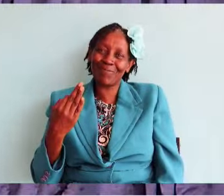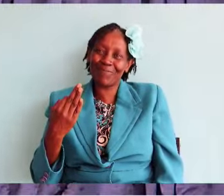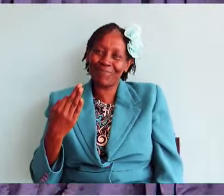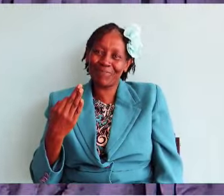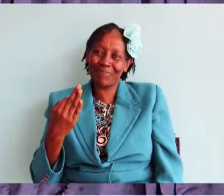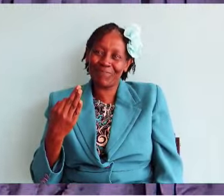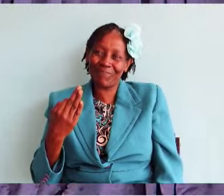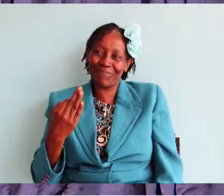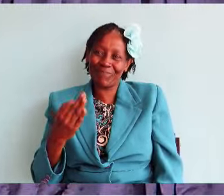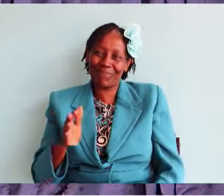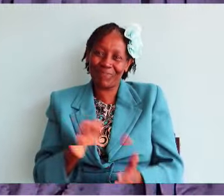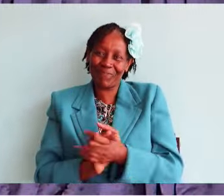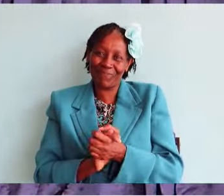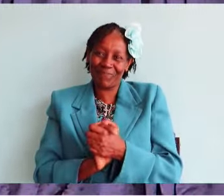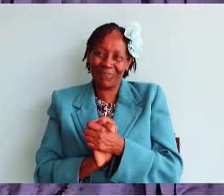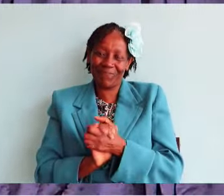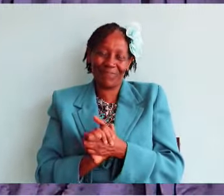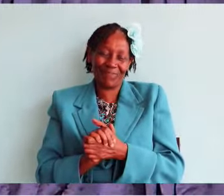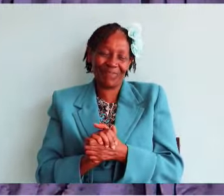meeting.